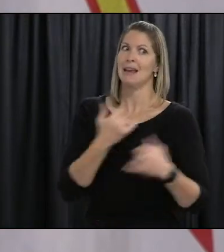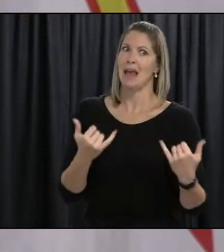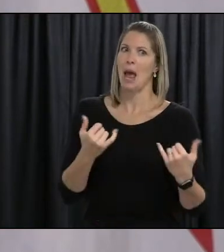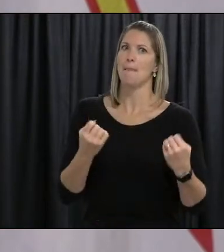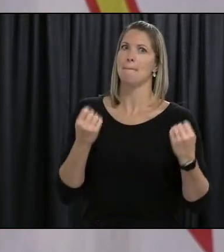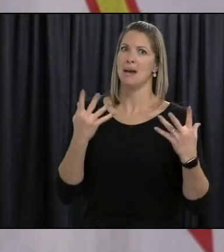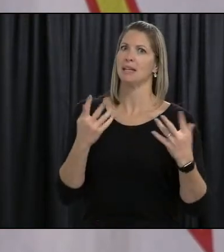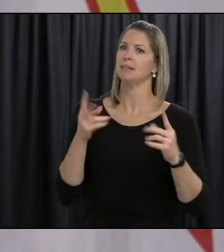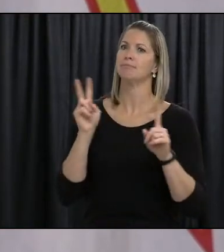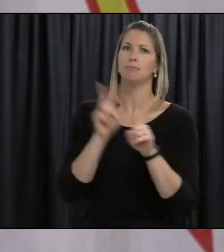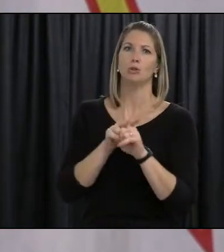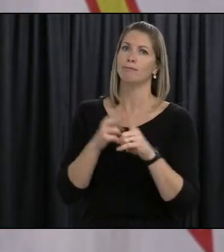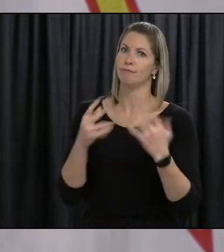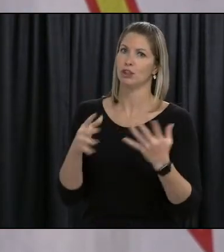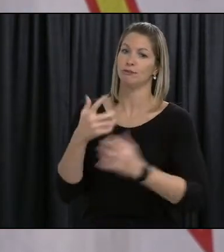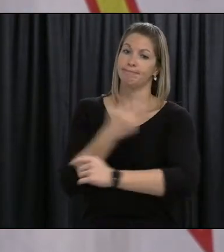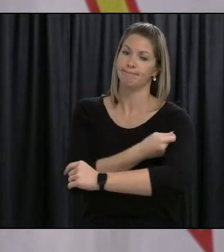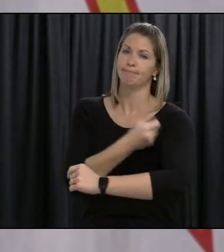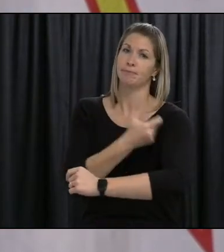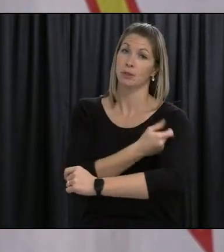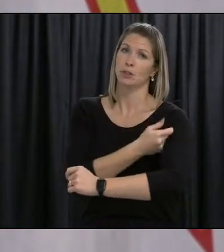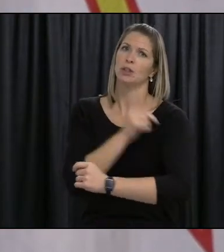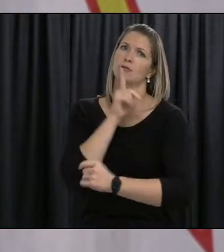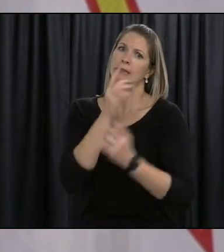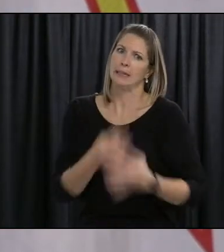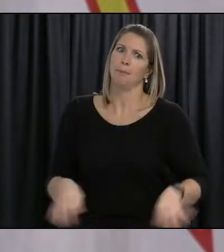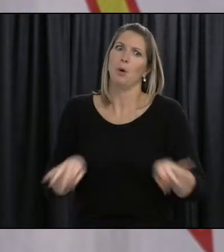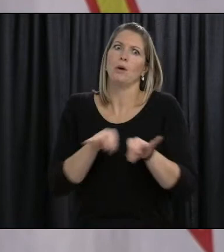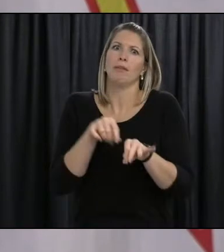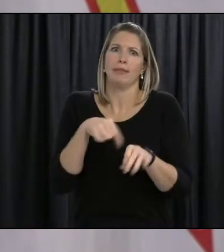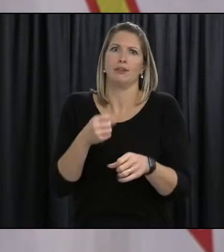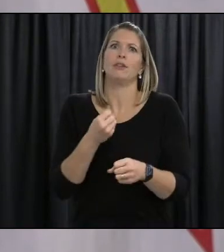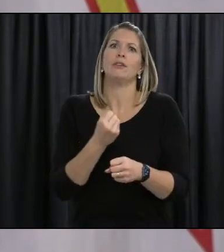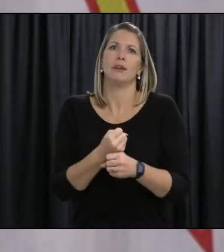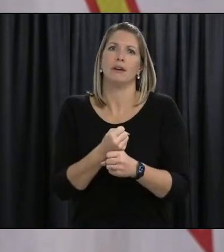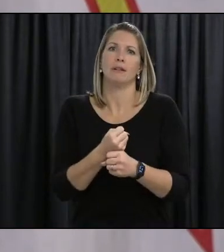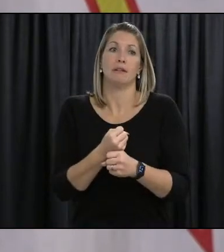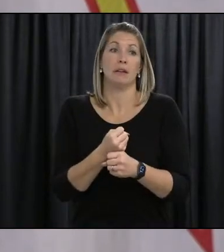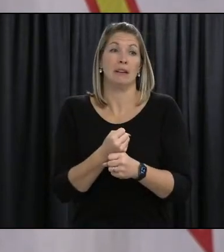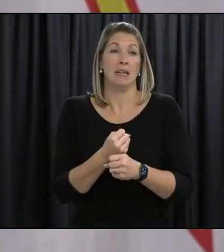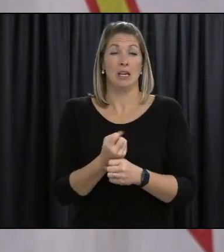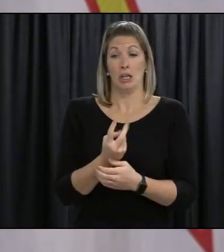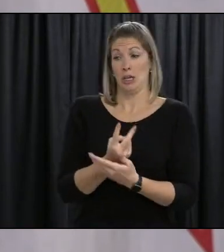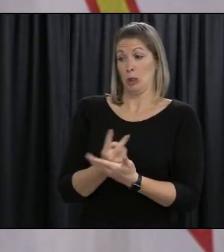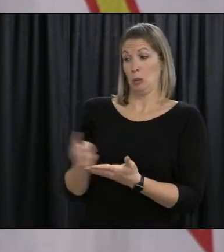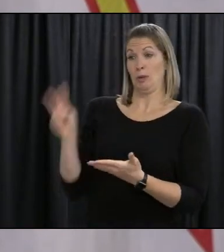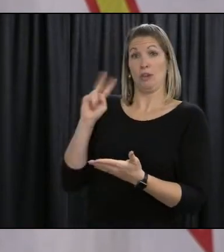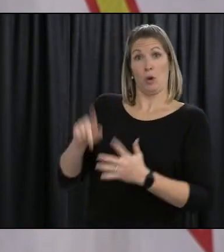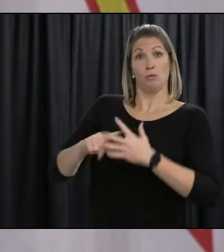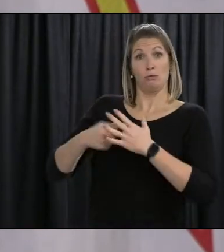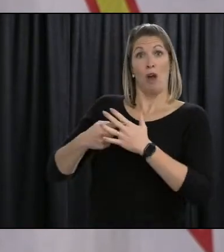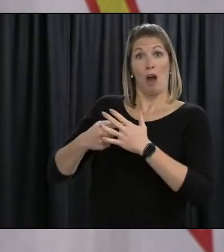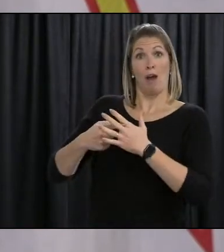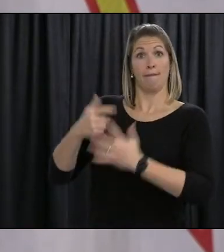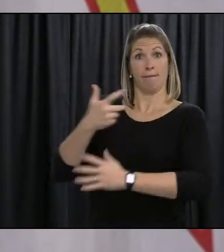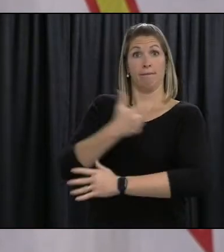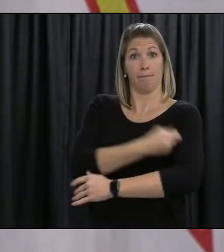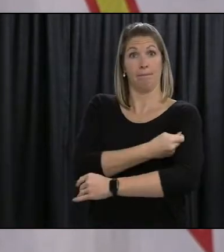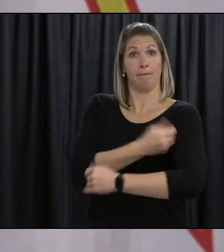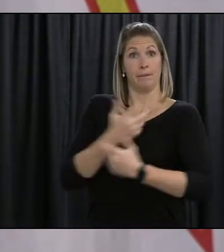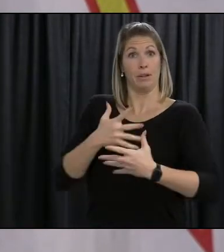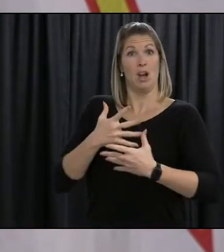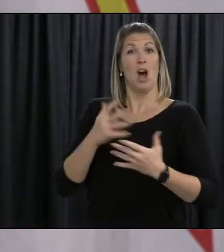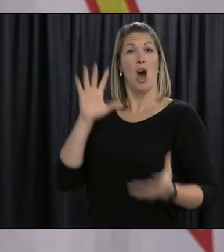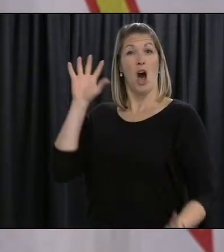immunized, the risk for everyone is reduced. In less than 2 weeks since we started flu shot clinics, approximately 89,000